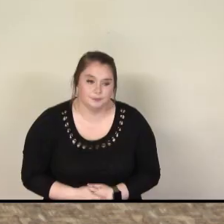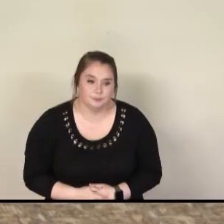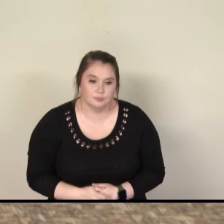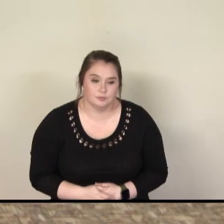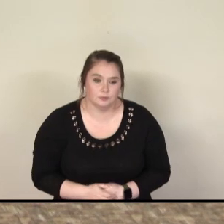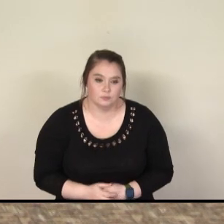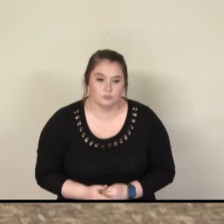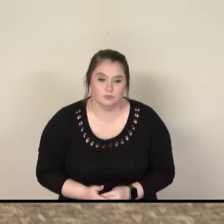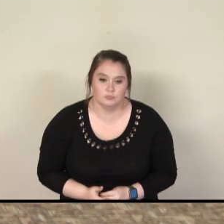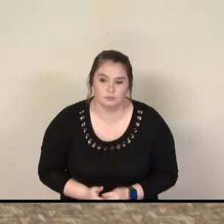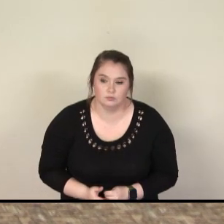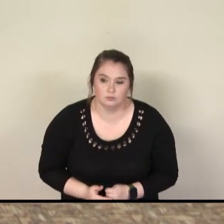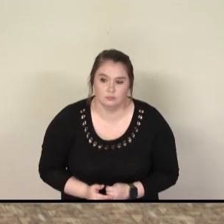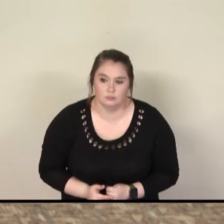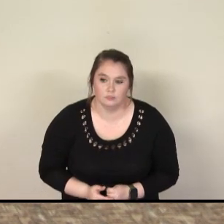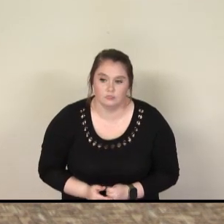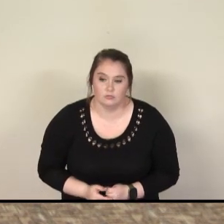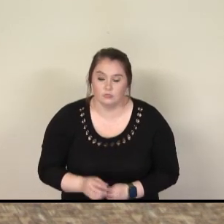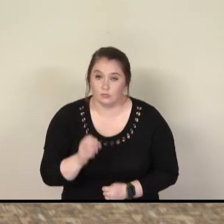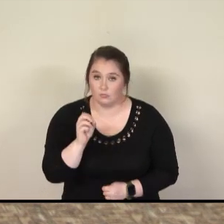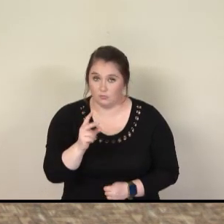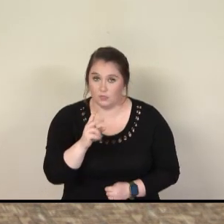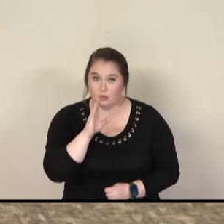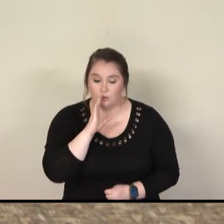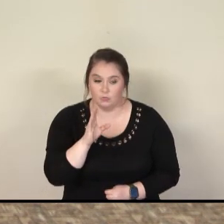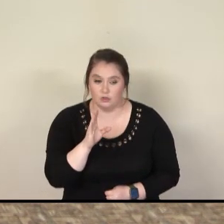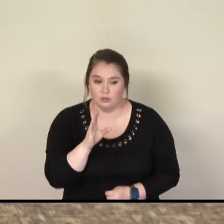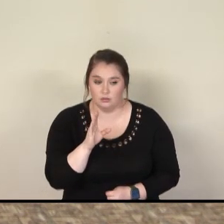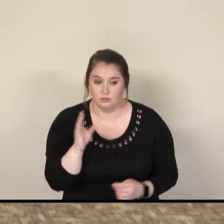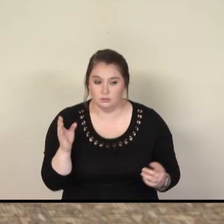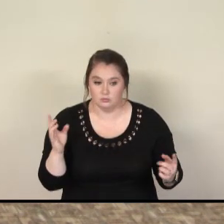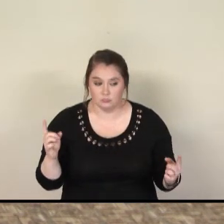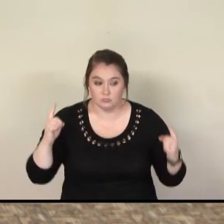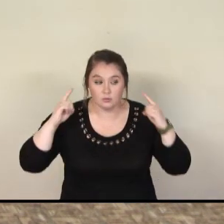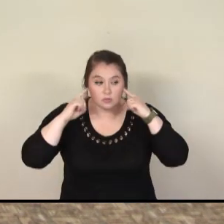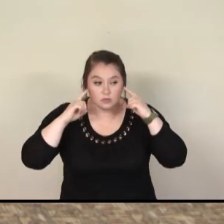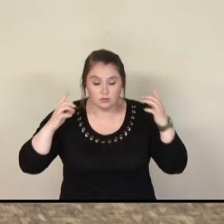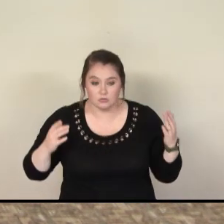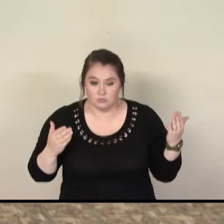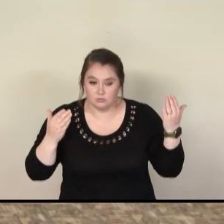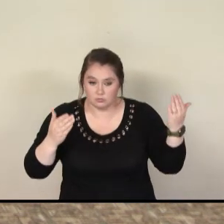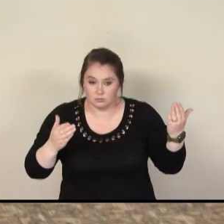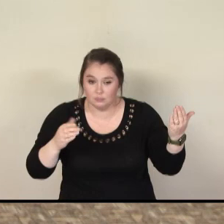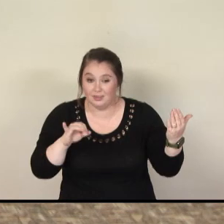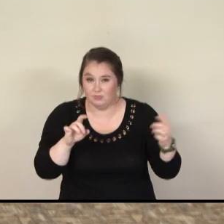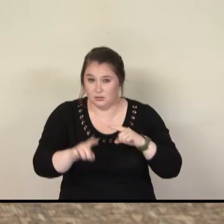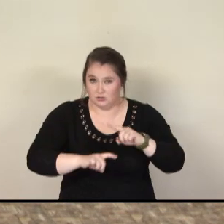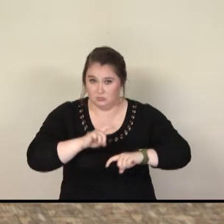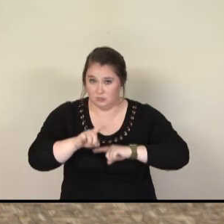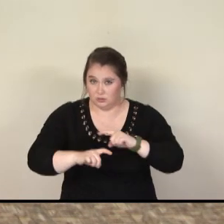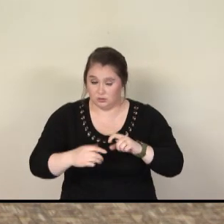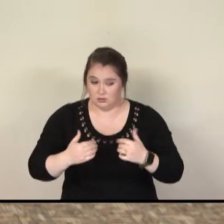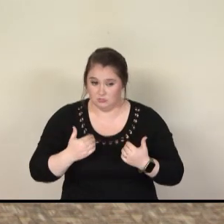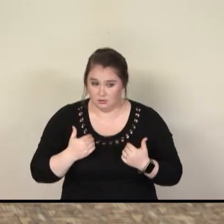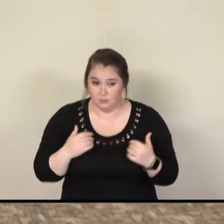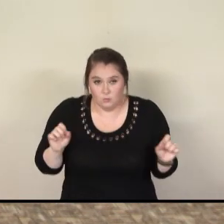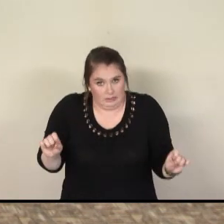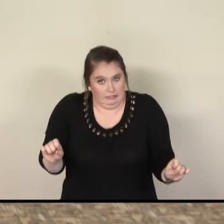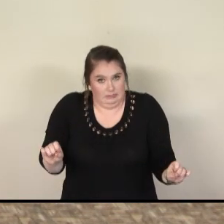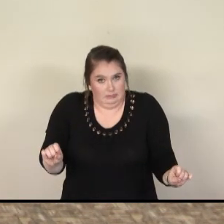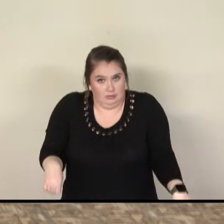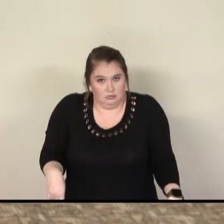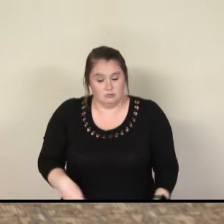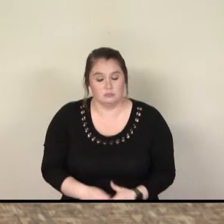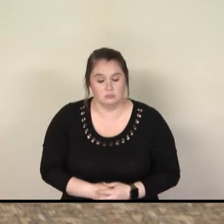Okay, I will entertain a motion in a second, and at that point, if there are discussion questions to be had, we can